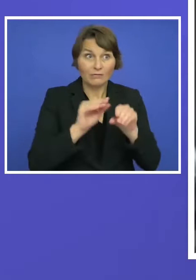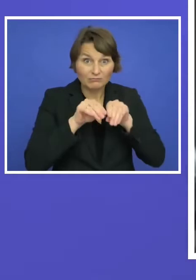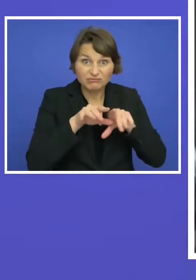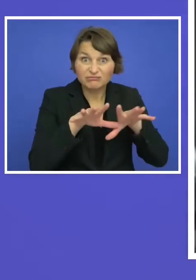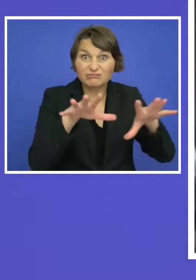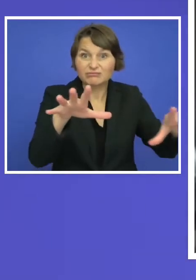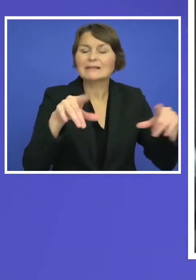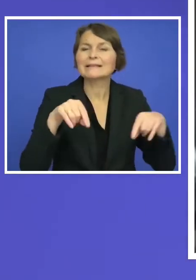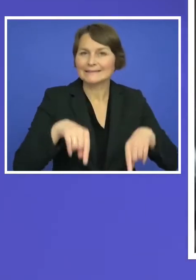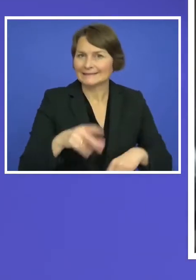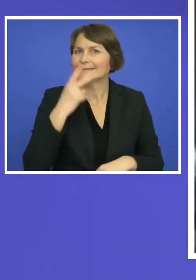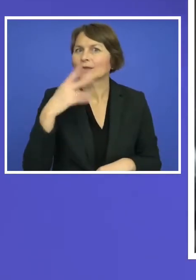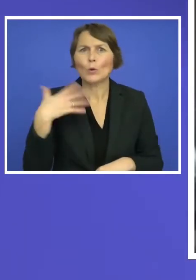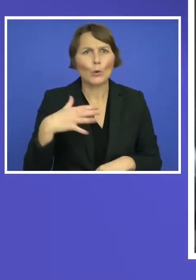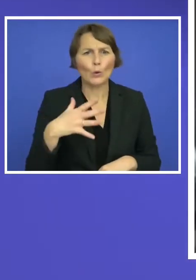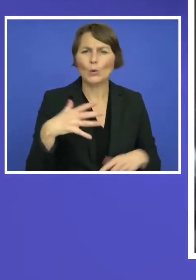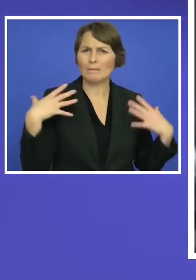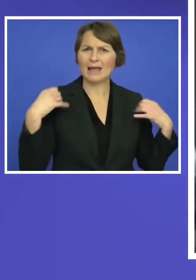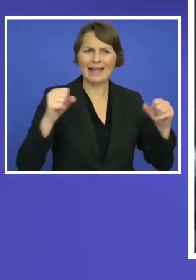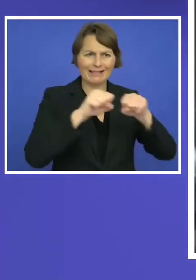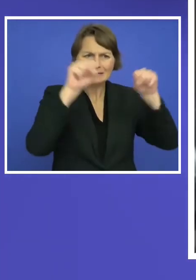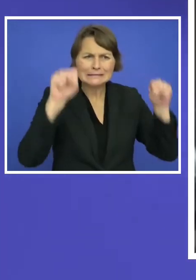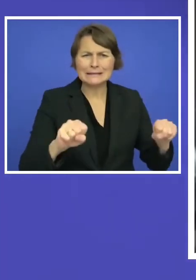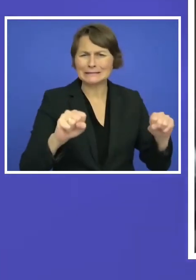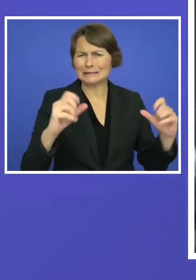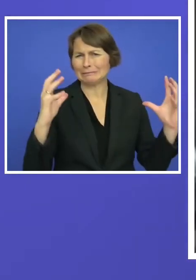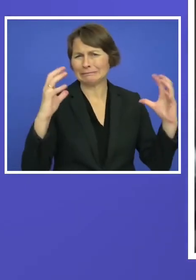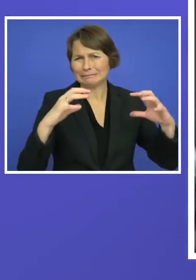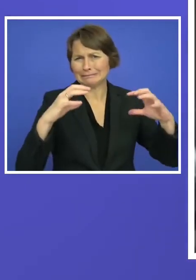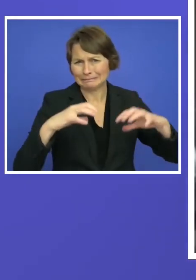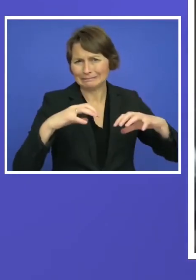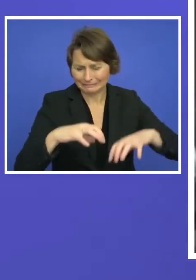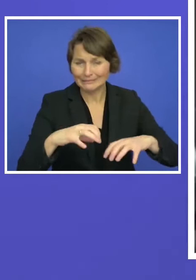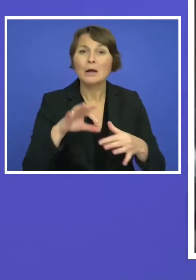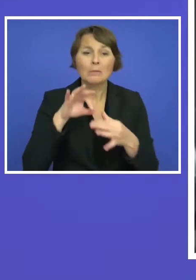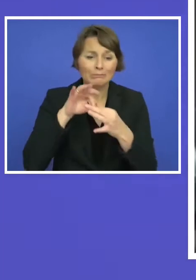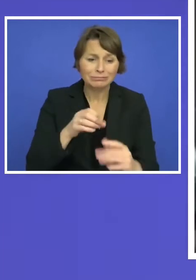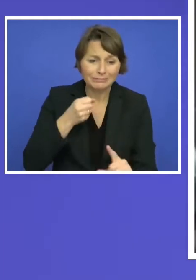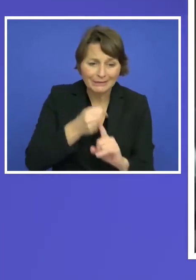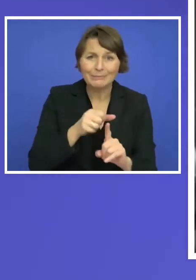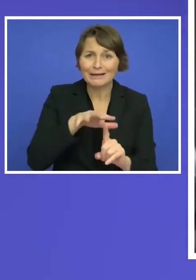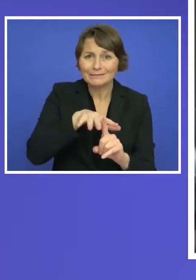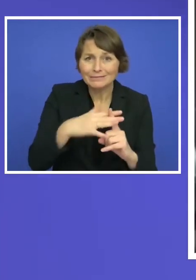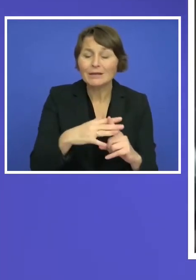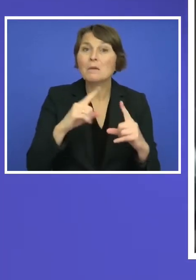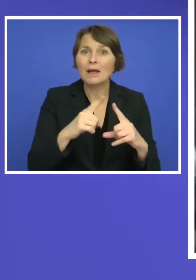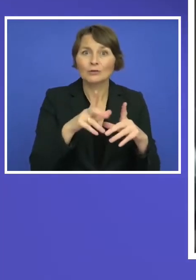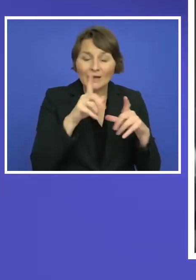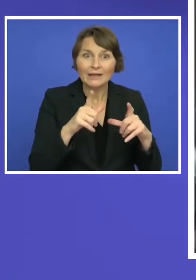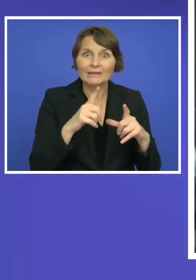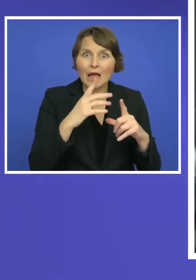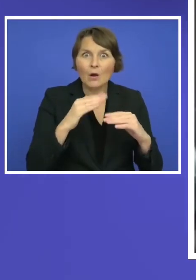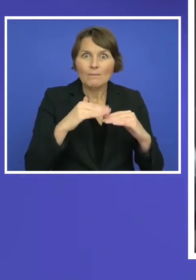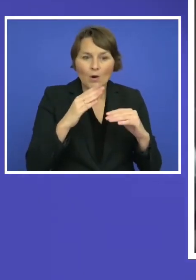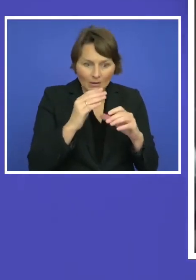vulnerable our health systems are and societies are, but it's magnified the existing inequalities that we've known.